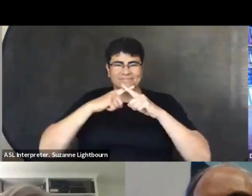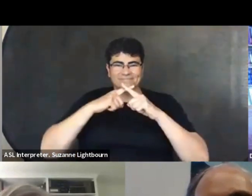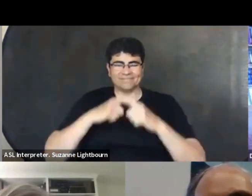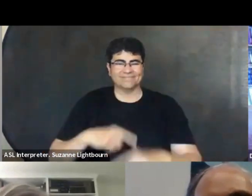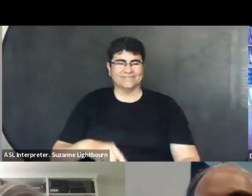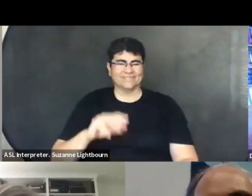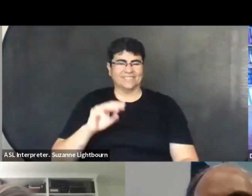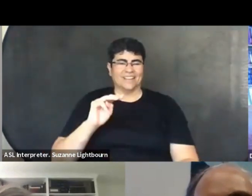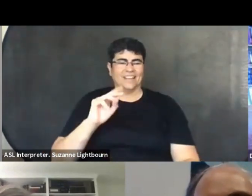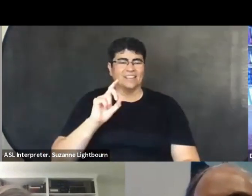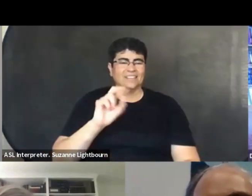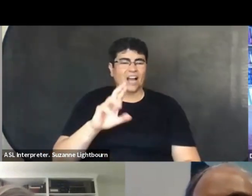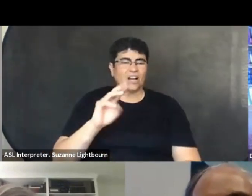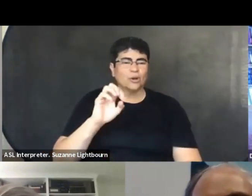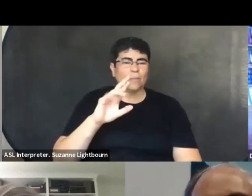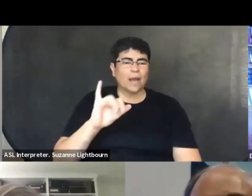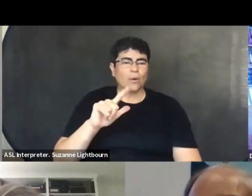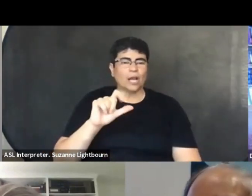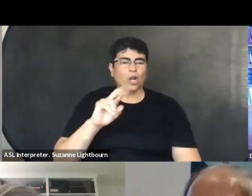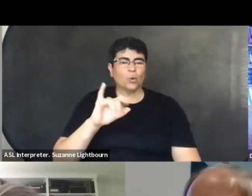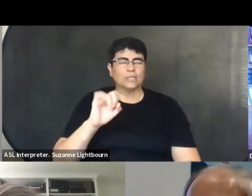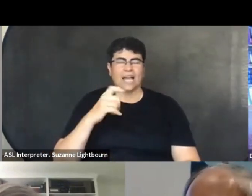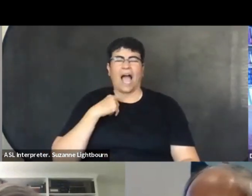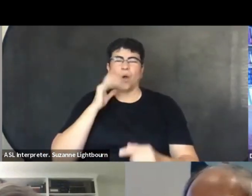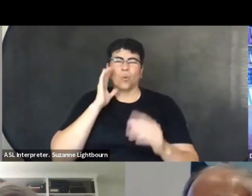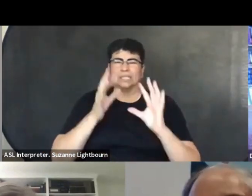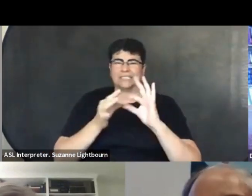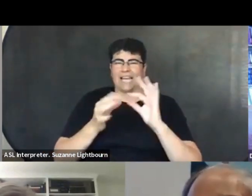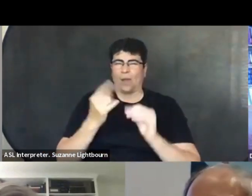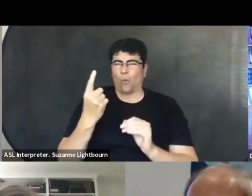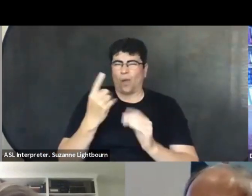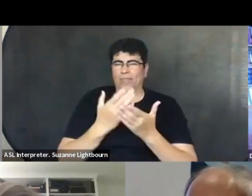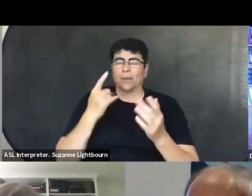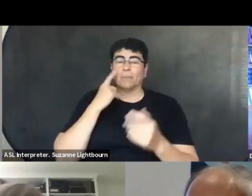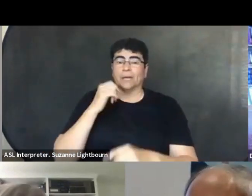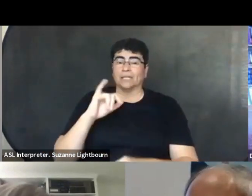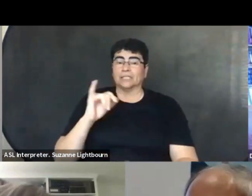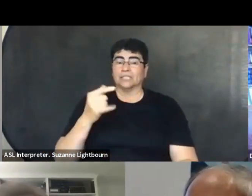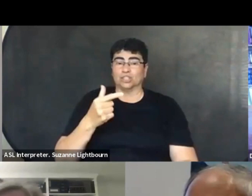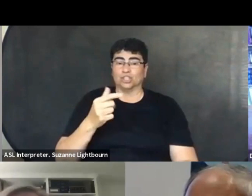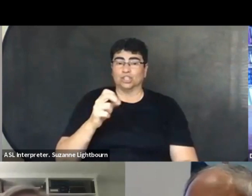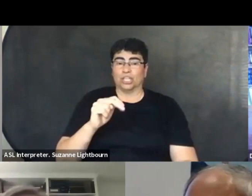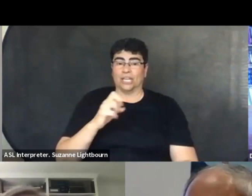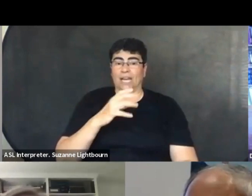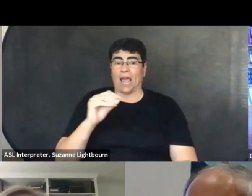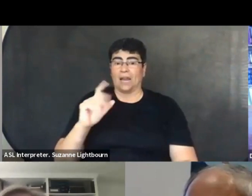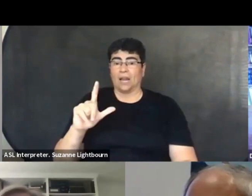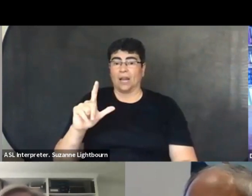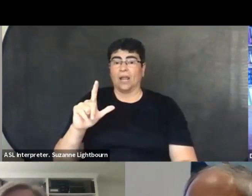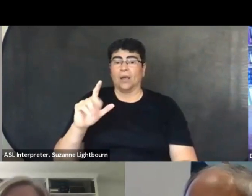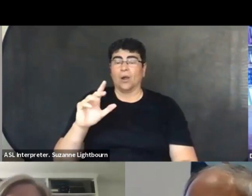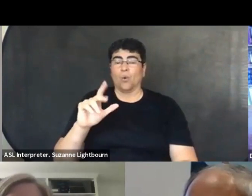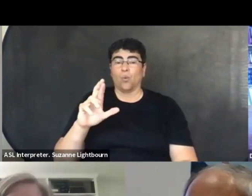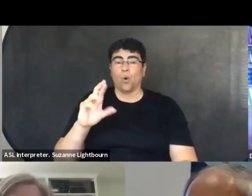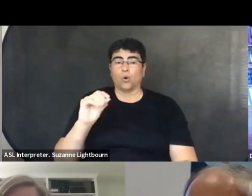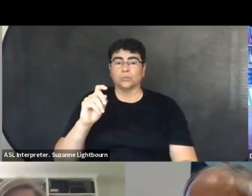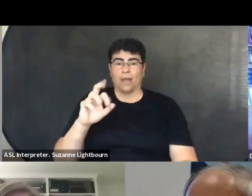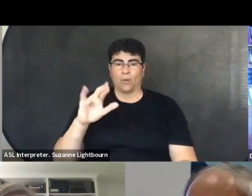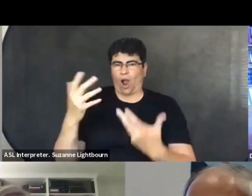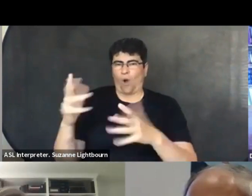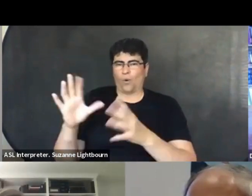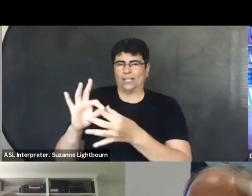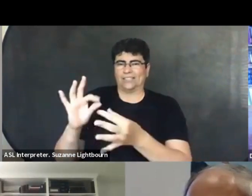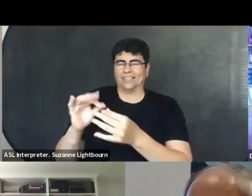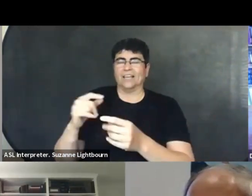I'll just say one thing, because Jean and Rosemary certainly said much of what I'm feeling, which is that I one time heard